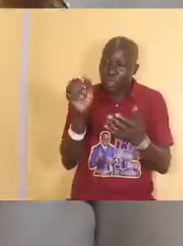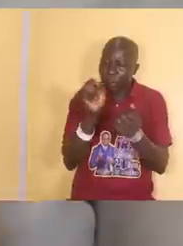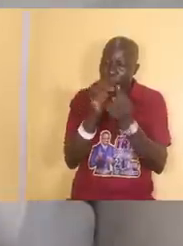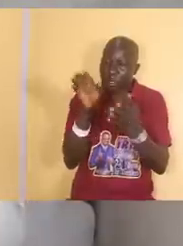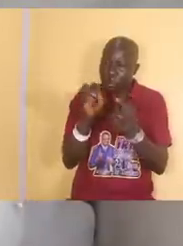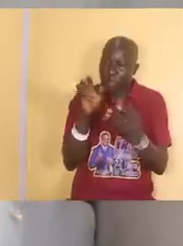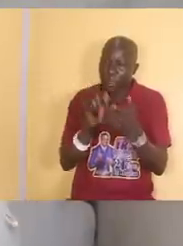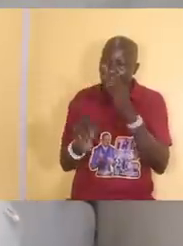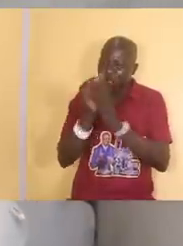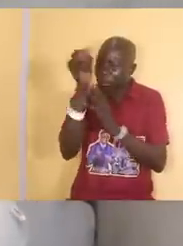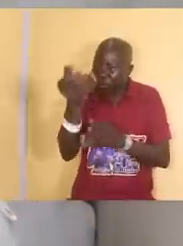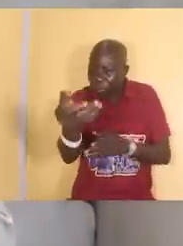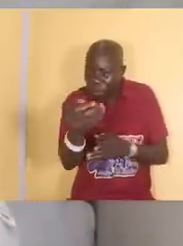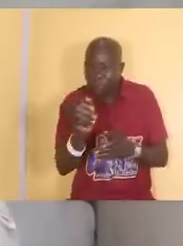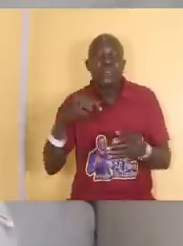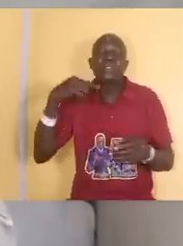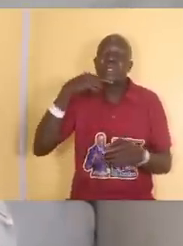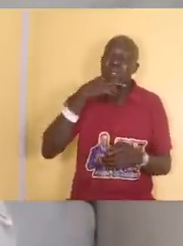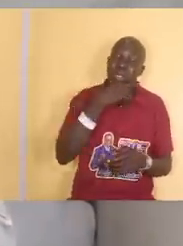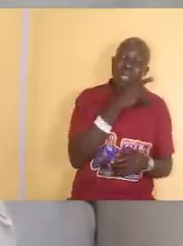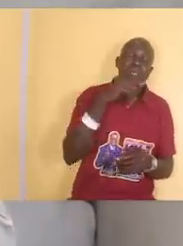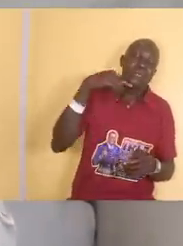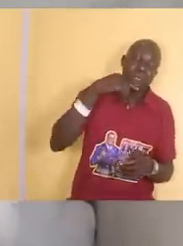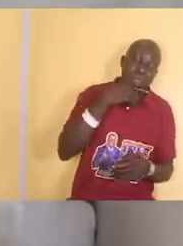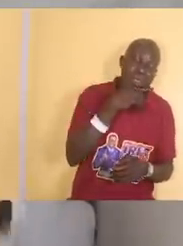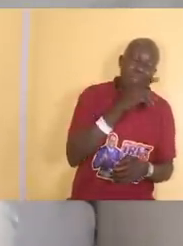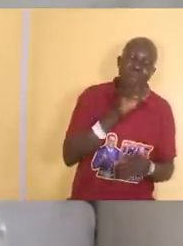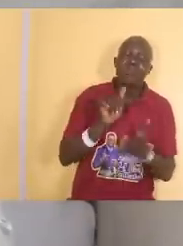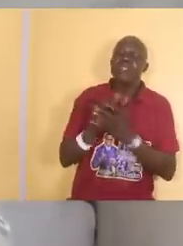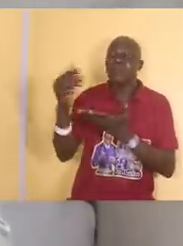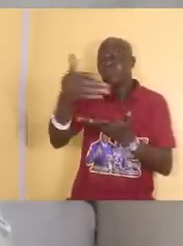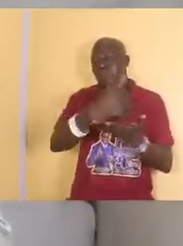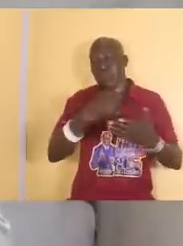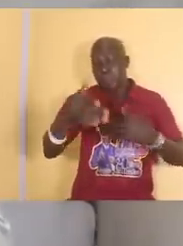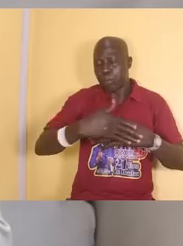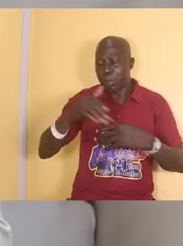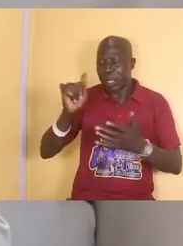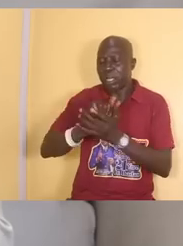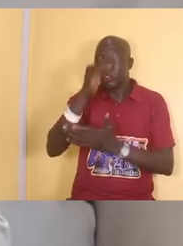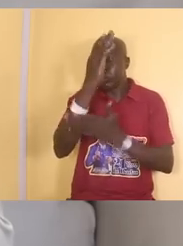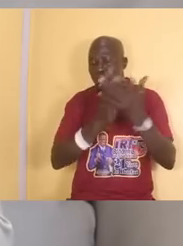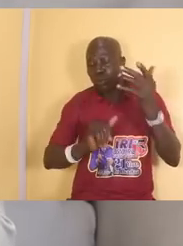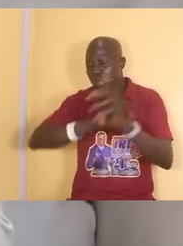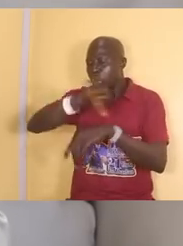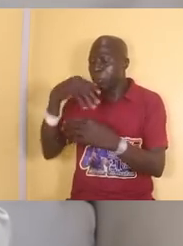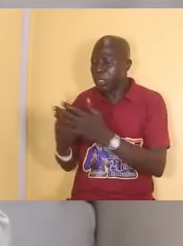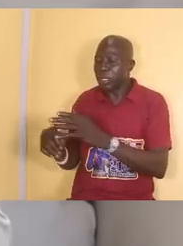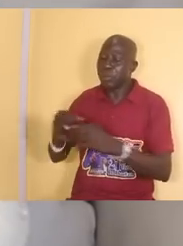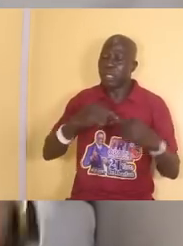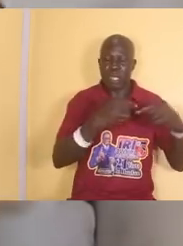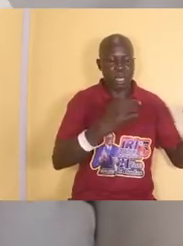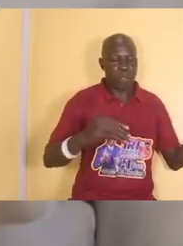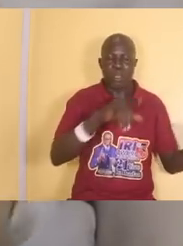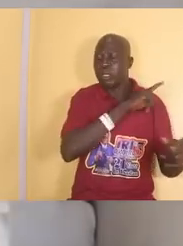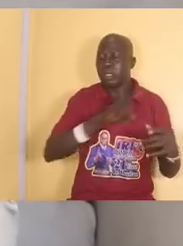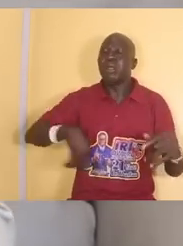with money. Once money is getting, is a lie. Is a lie. They have taken it back. It is these people.